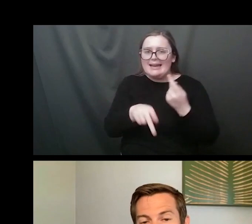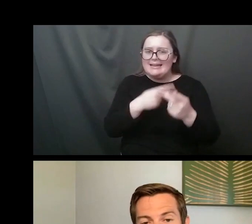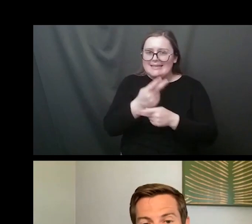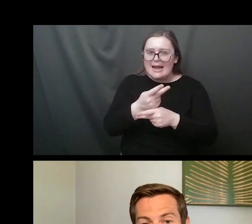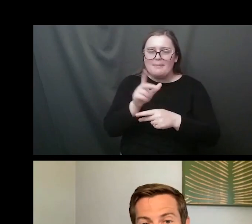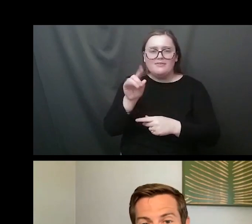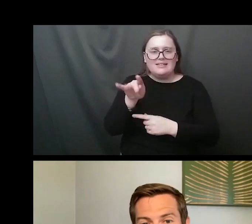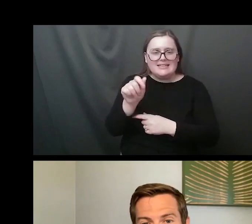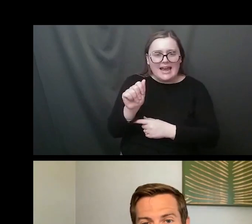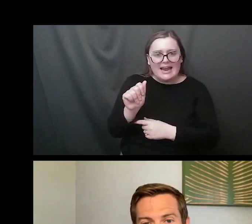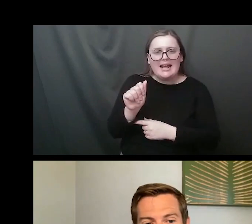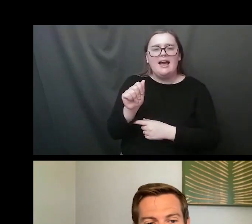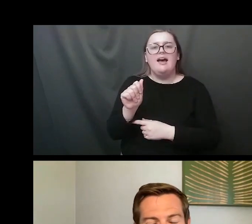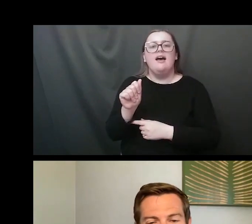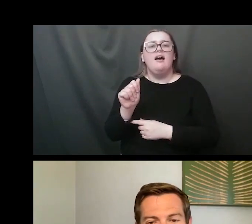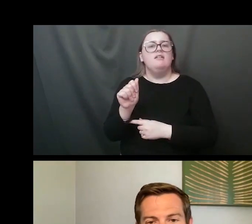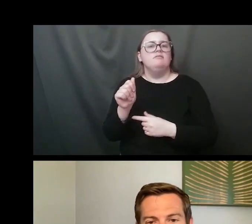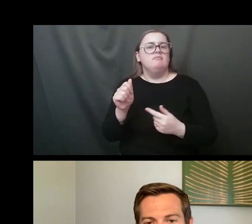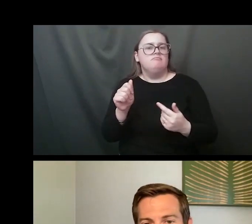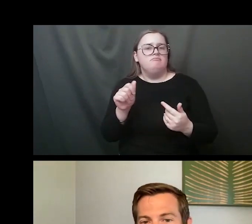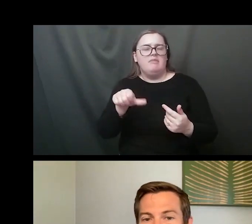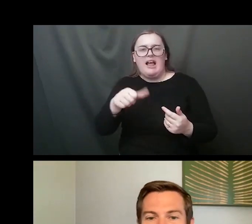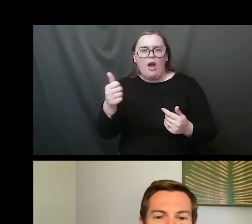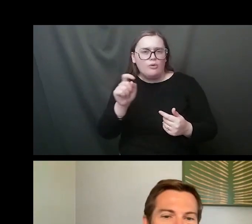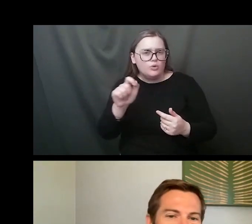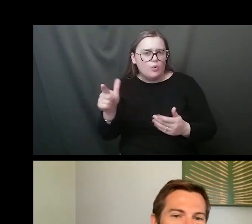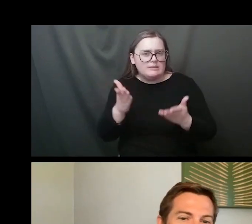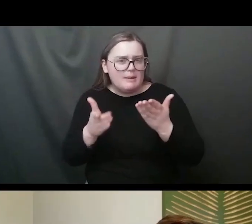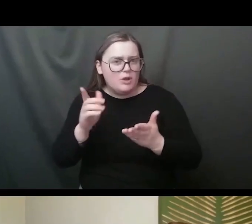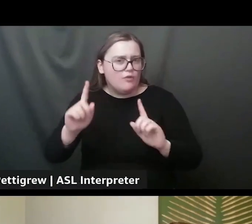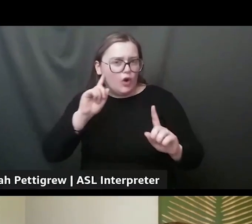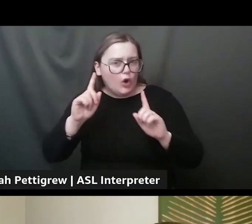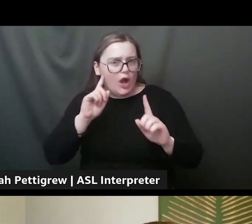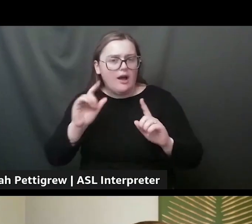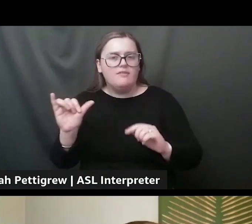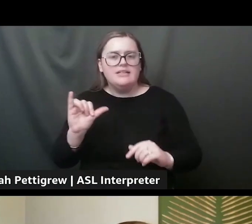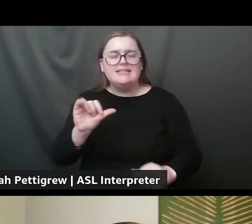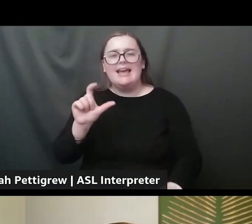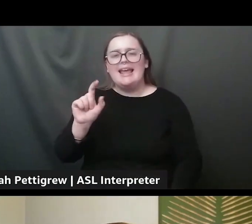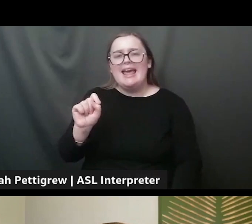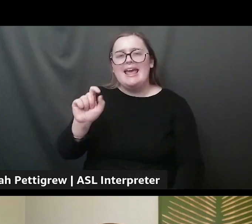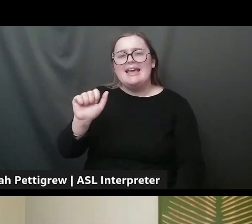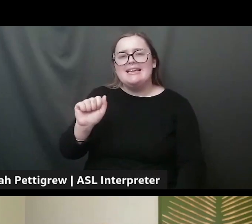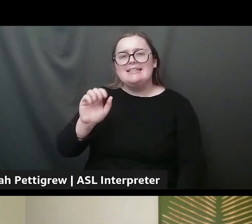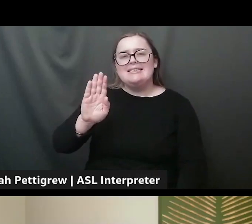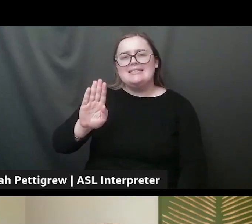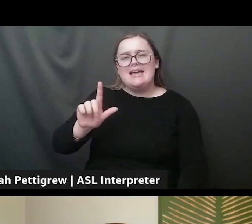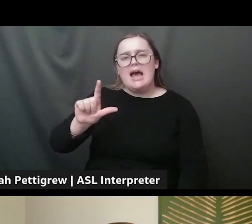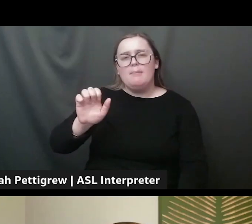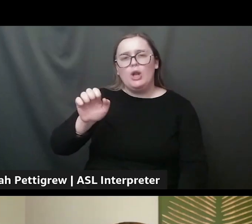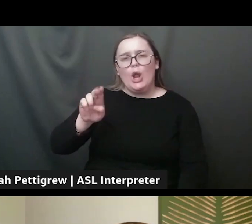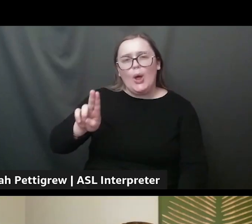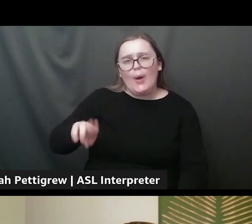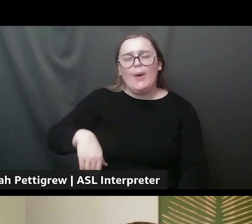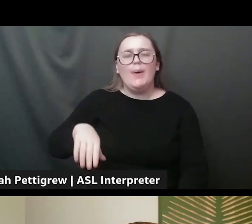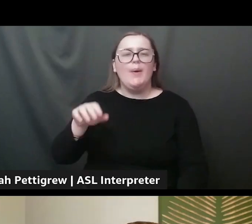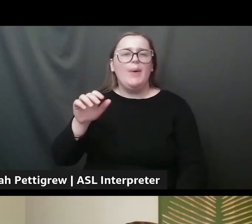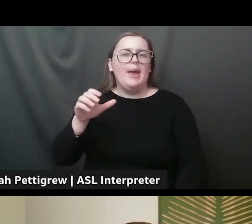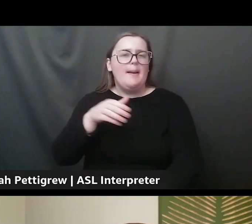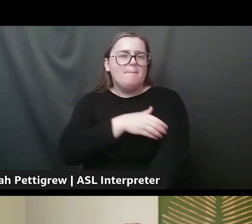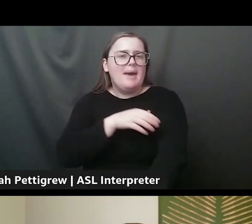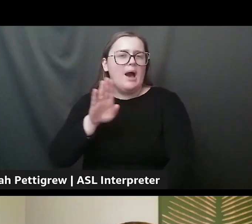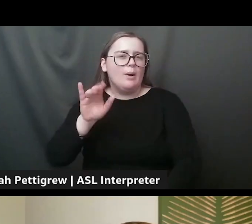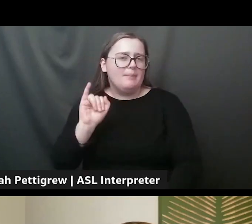other tools you maybe have heard of in the past. Could be, Tableau or, Power BI. Those are things we commonly